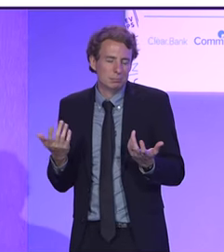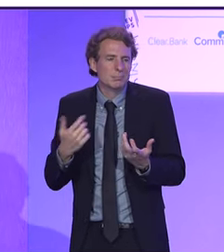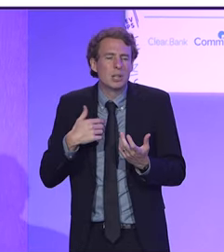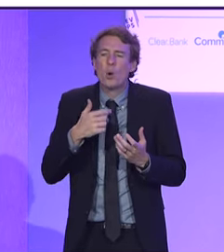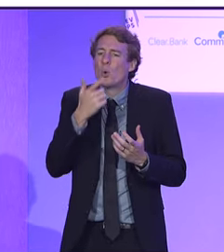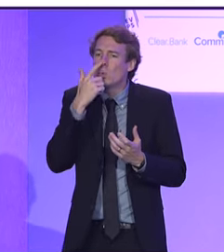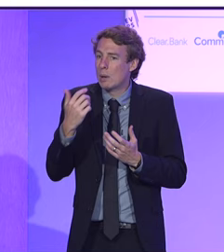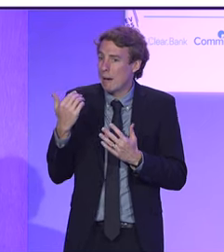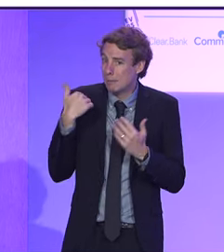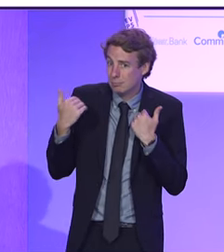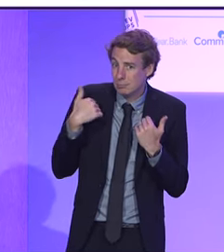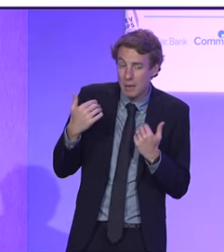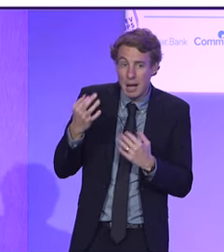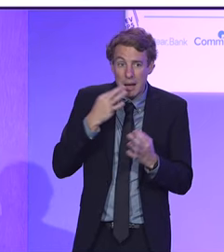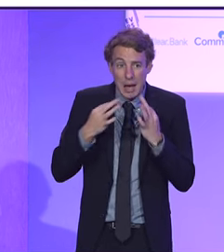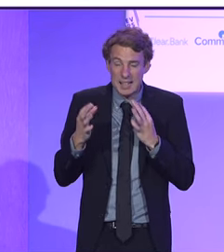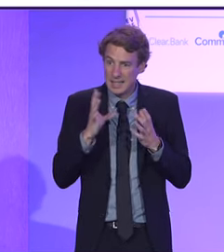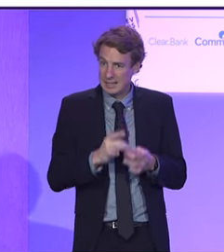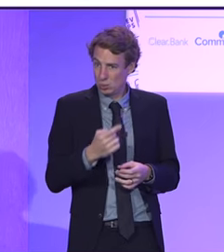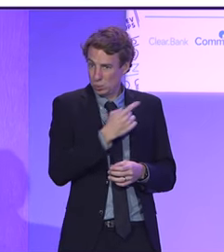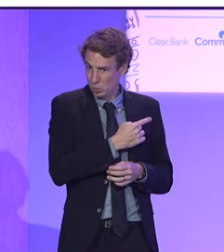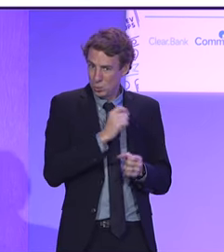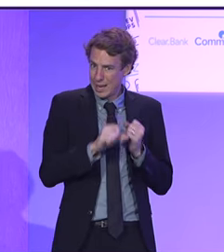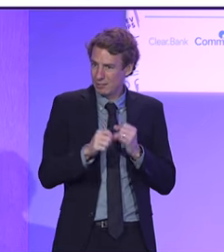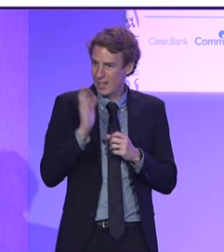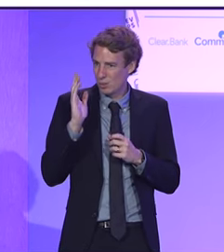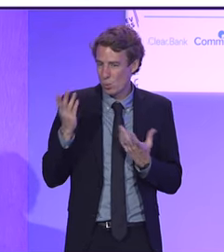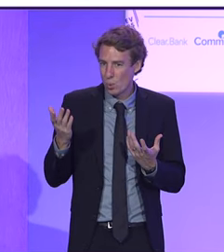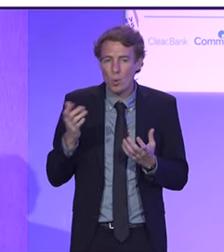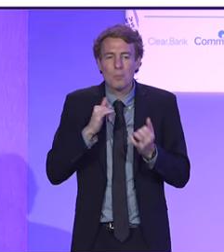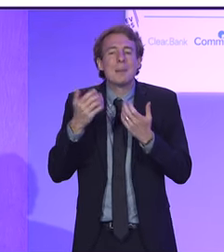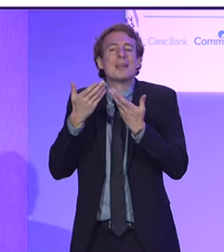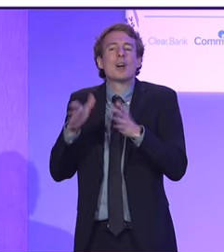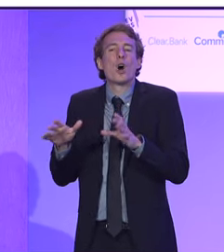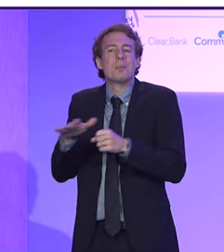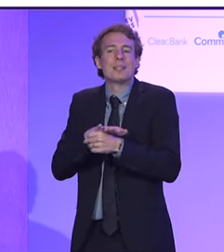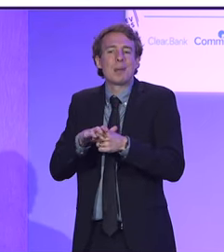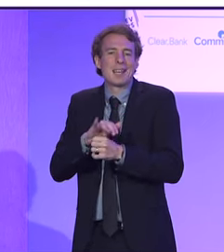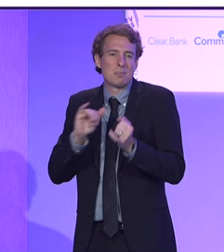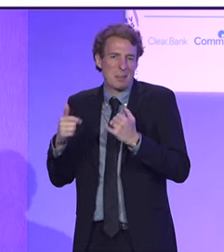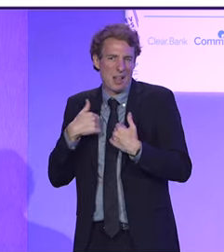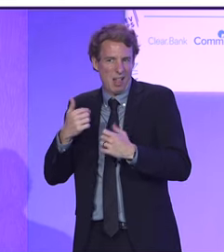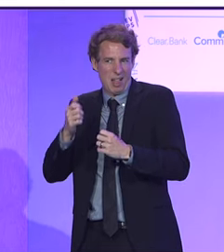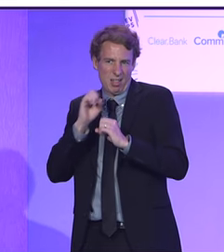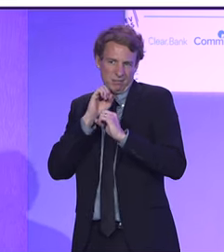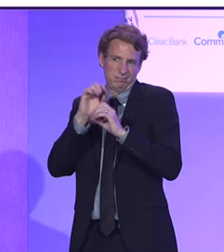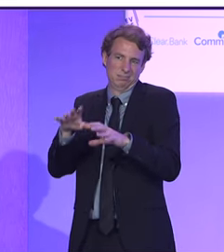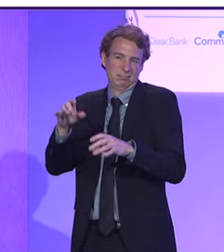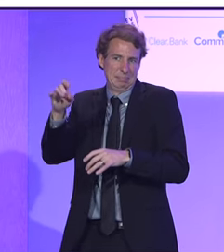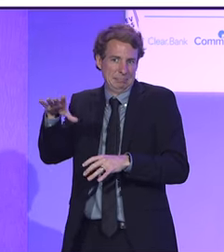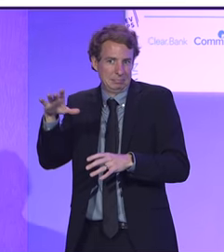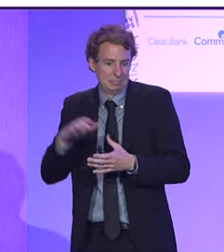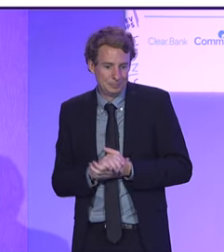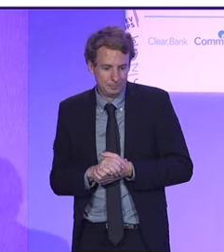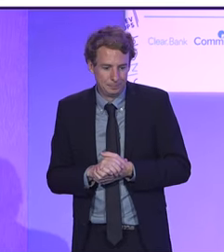later after this talk, or maybe I'll do one of the, I'll probably pitch an open space about one of the things. So without further